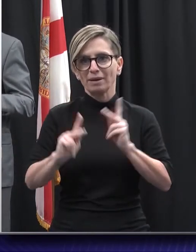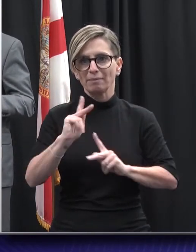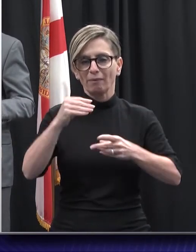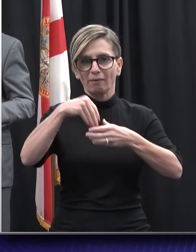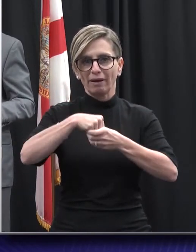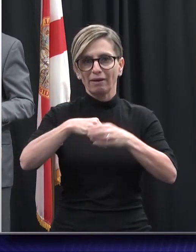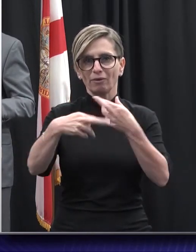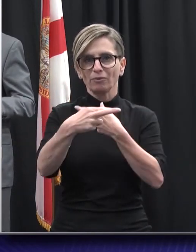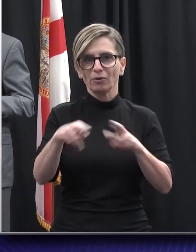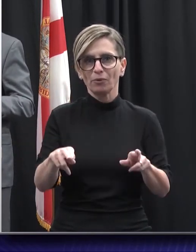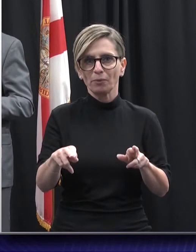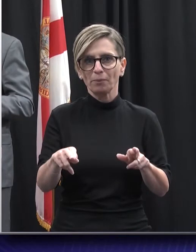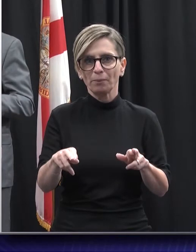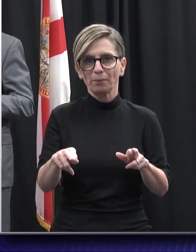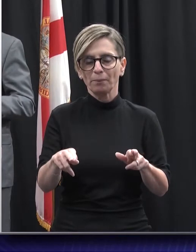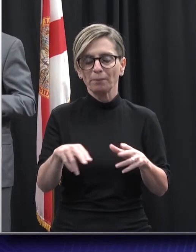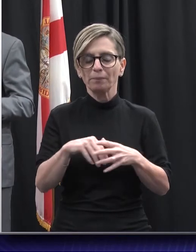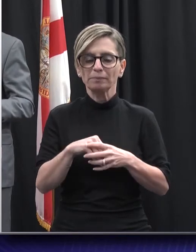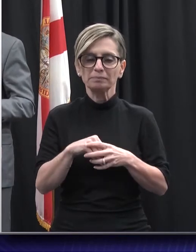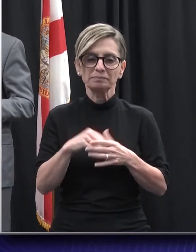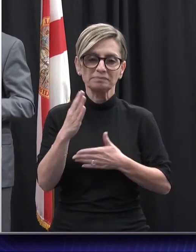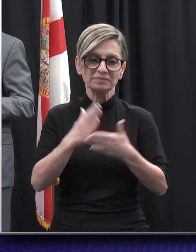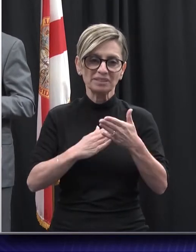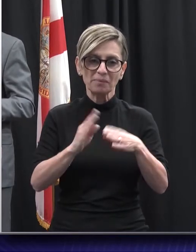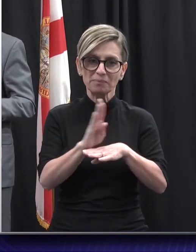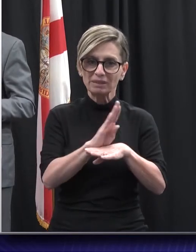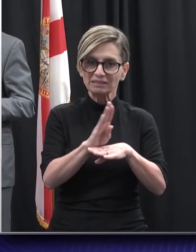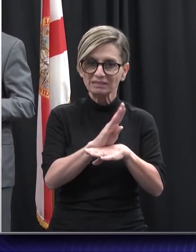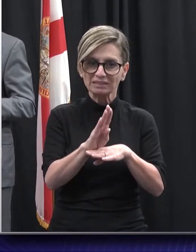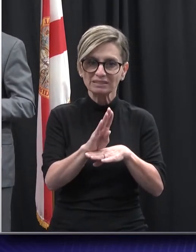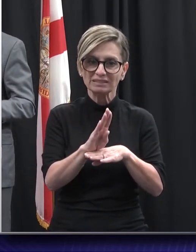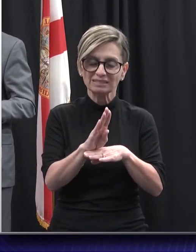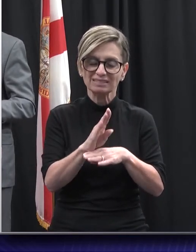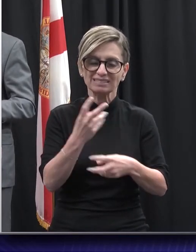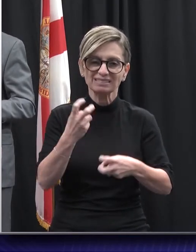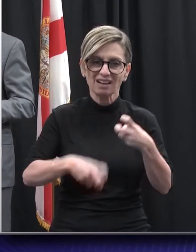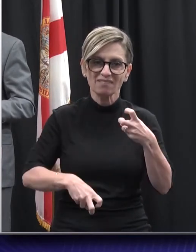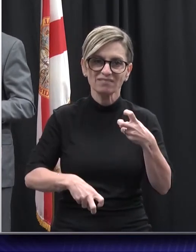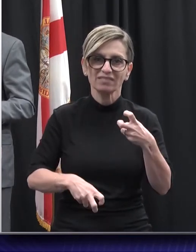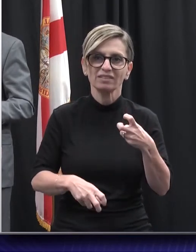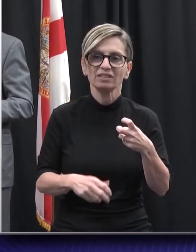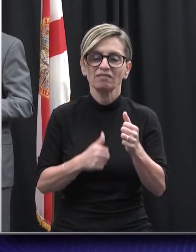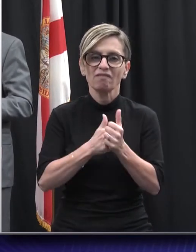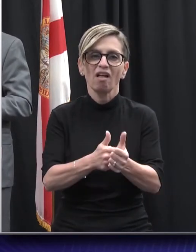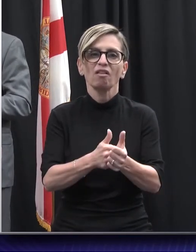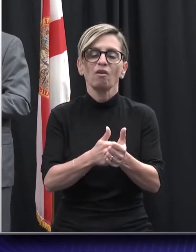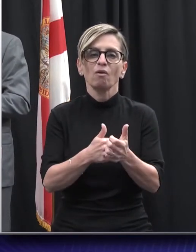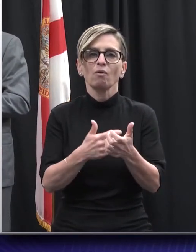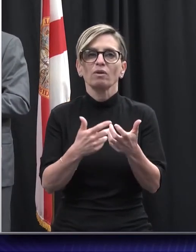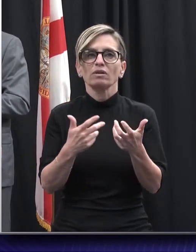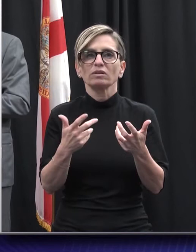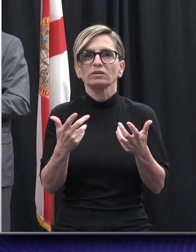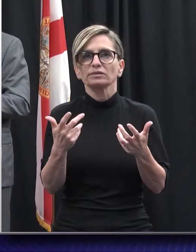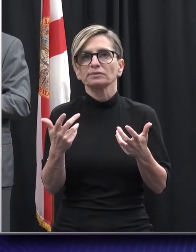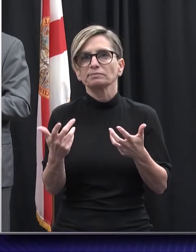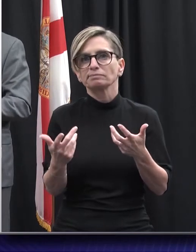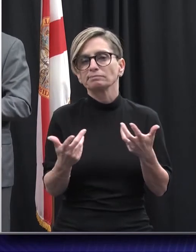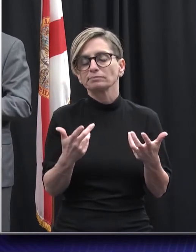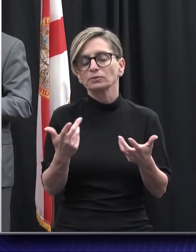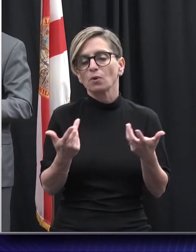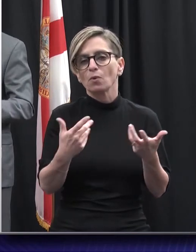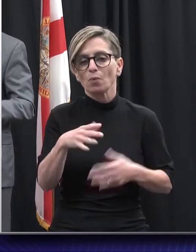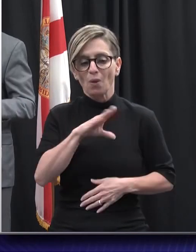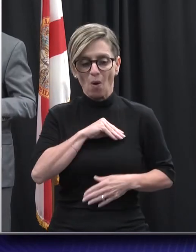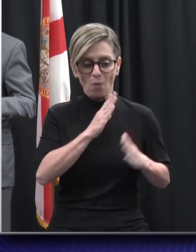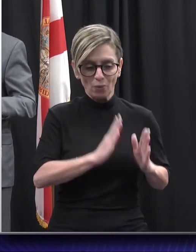some businesses that the nature of their business makes it very difficult to do that, and the owners,